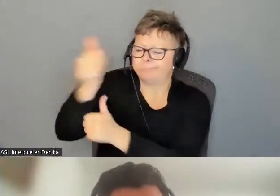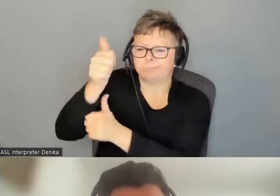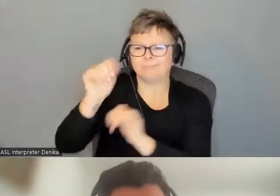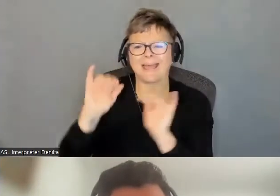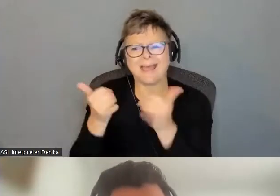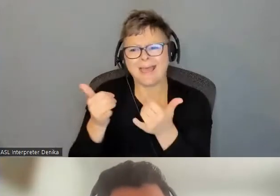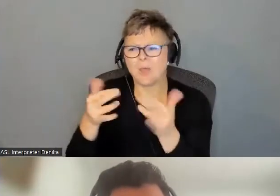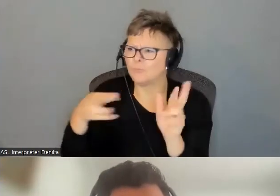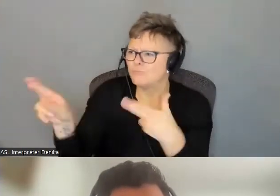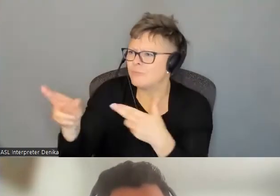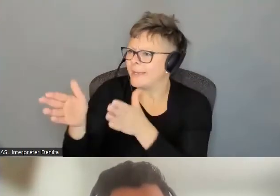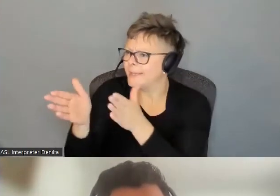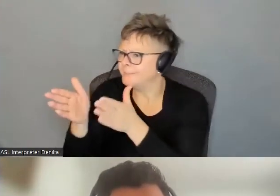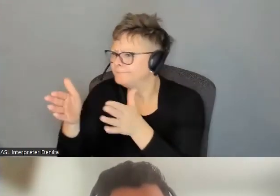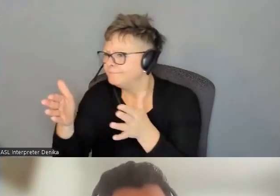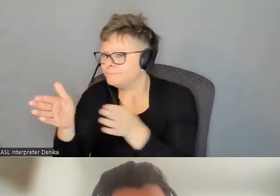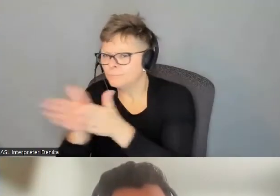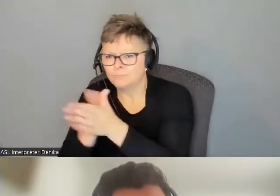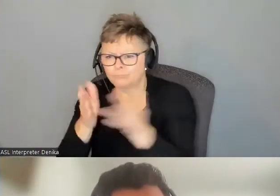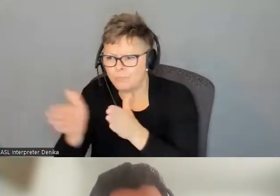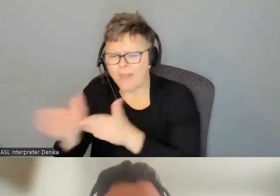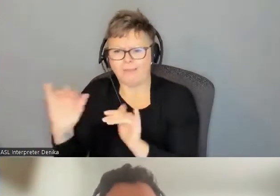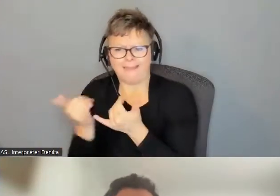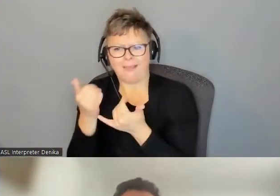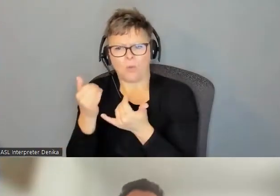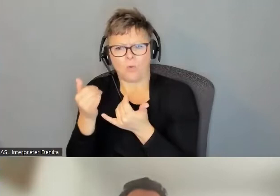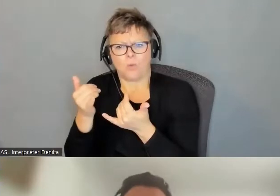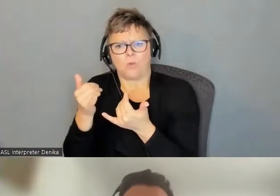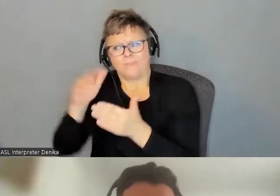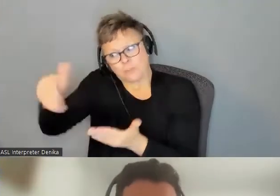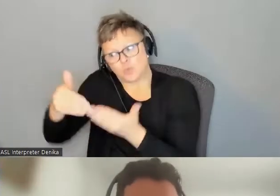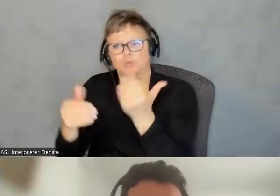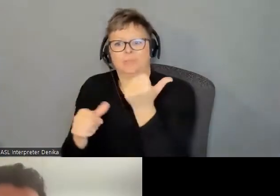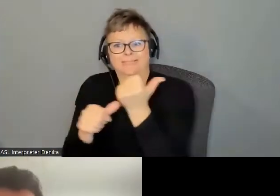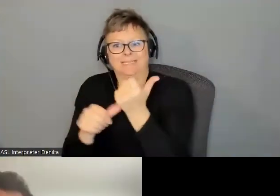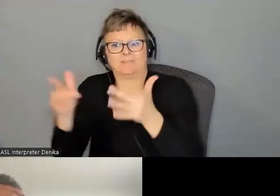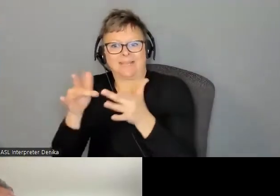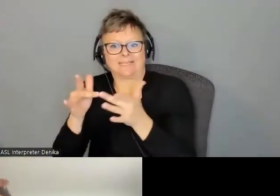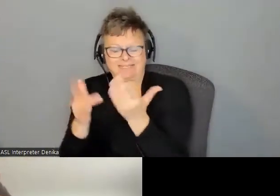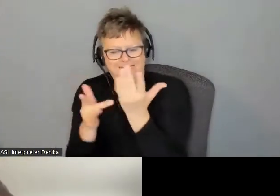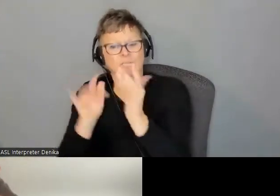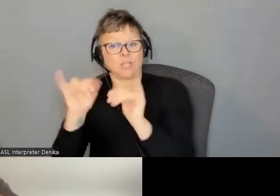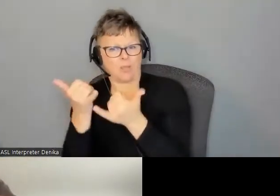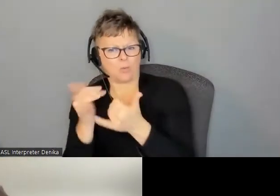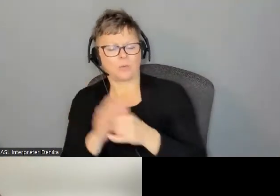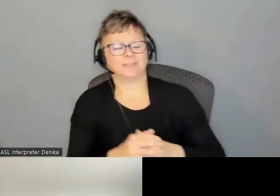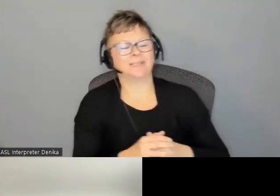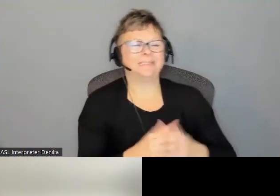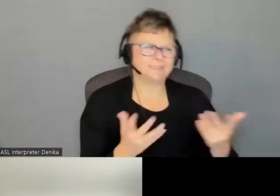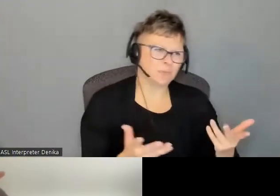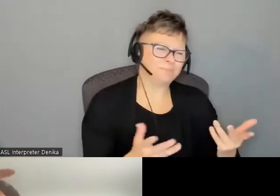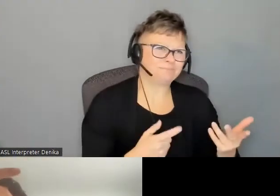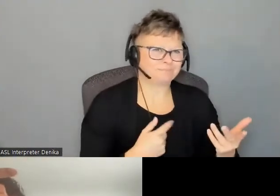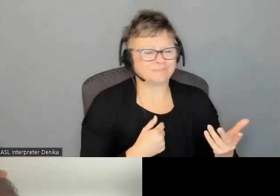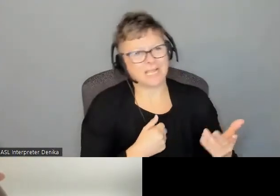technology and anticipating needs in the workplace? Yeah, it's going to sound like a bit of a platitude